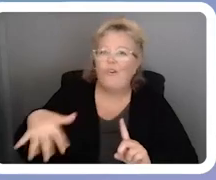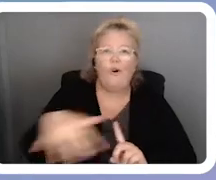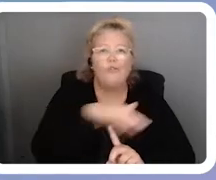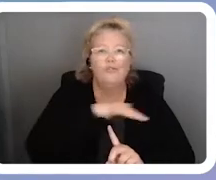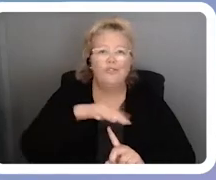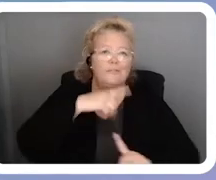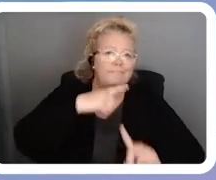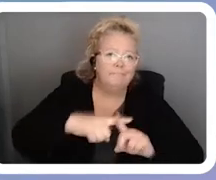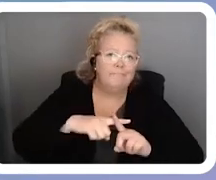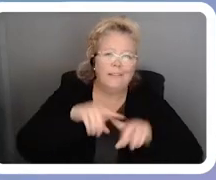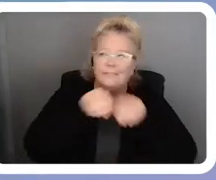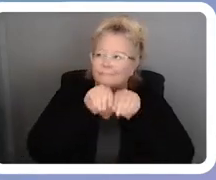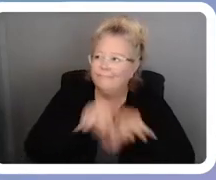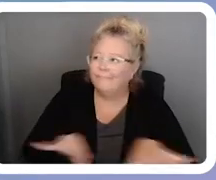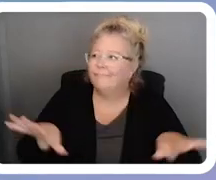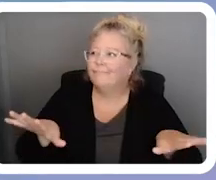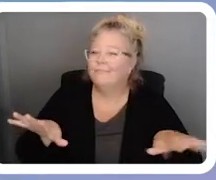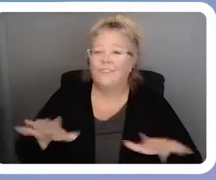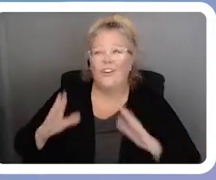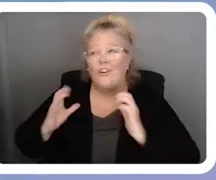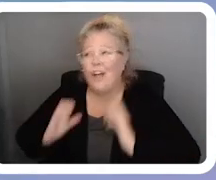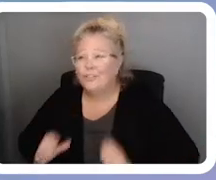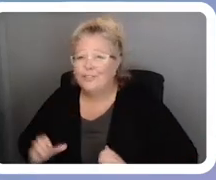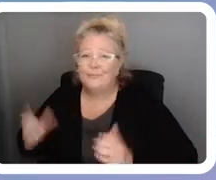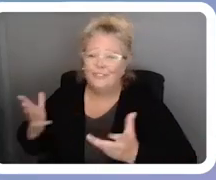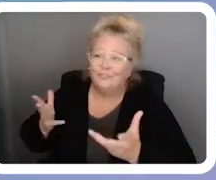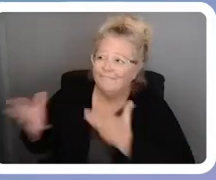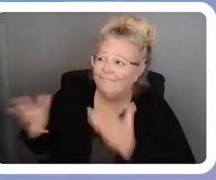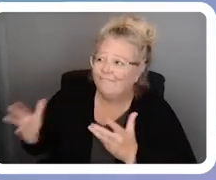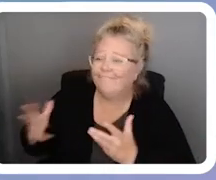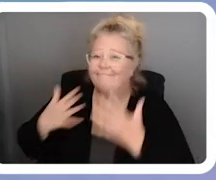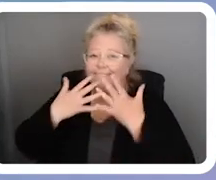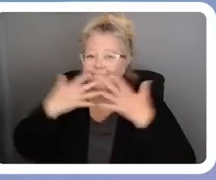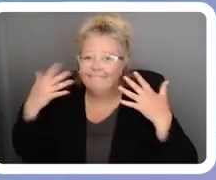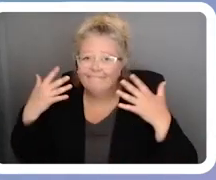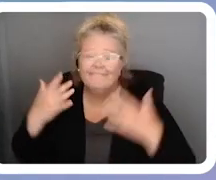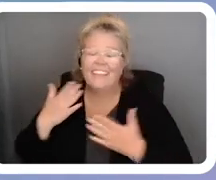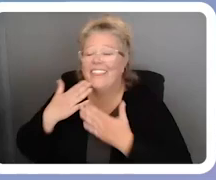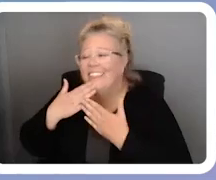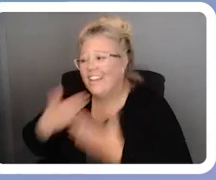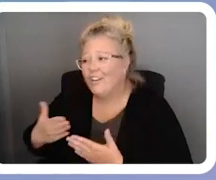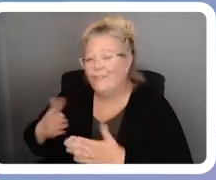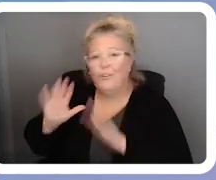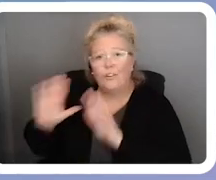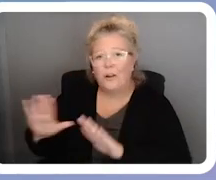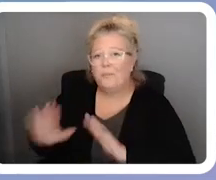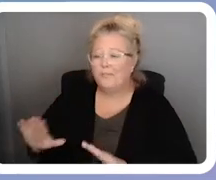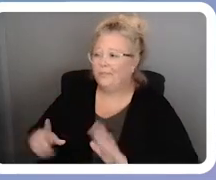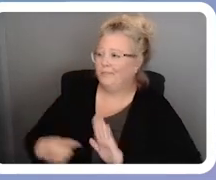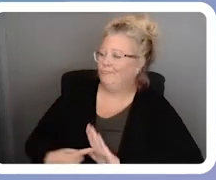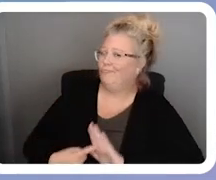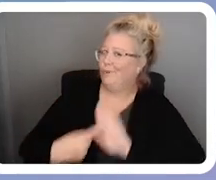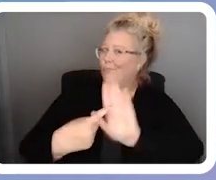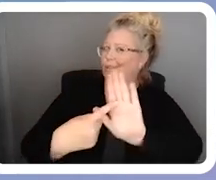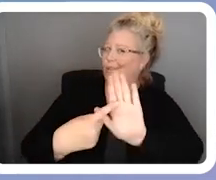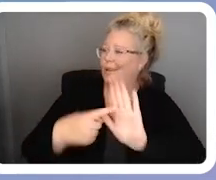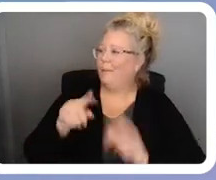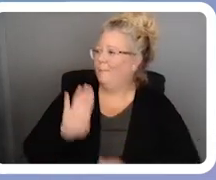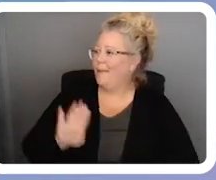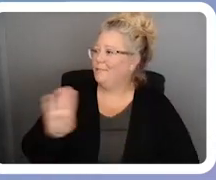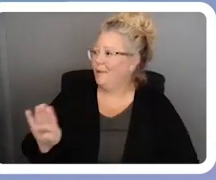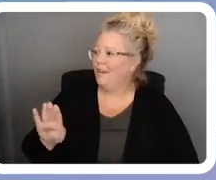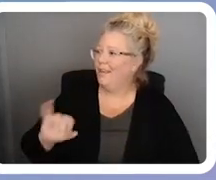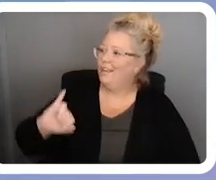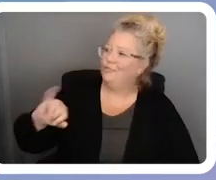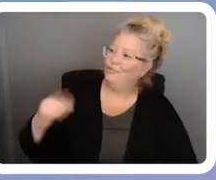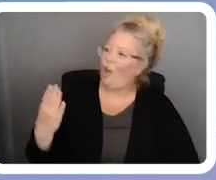to all the customers and everybody that you have an opportunity to interact with. So thank you so much for being an incredible ambassador of Best Buddies and